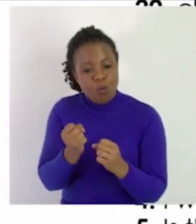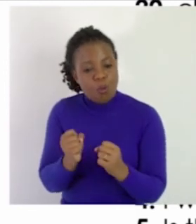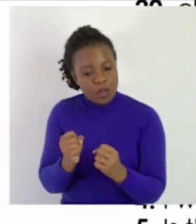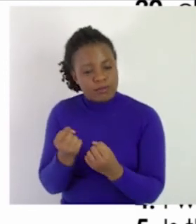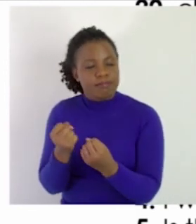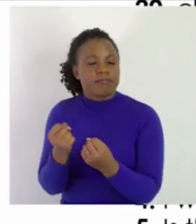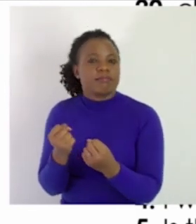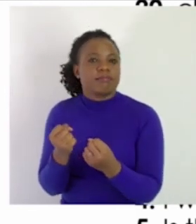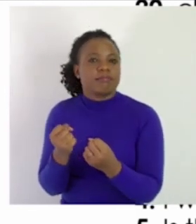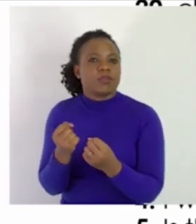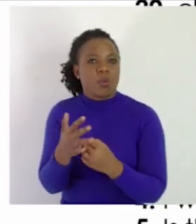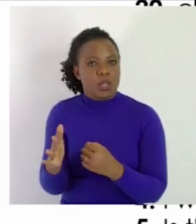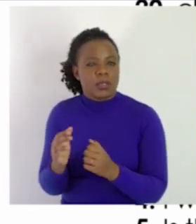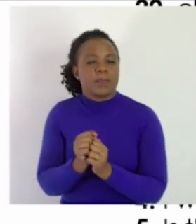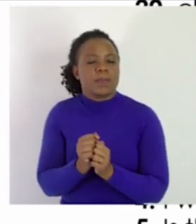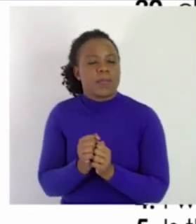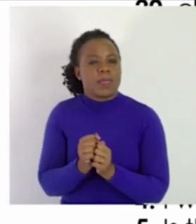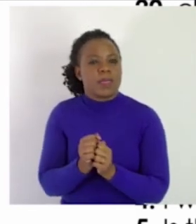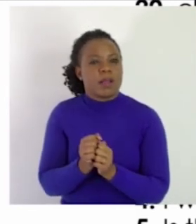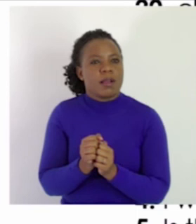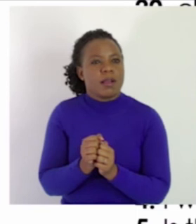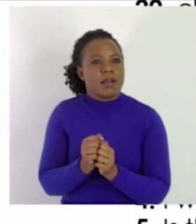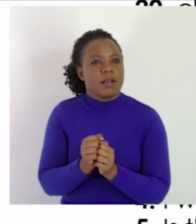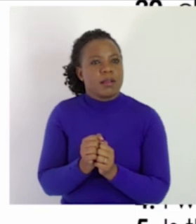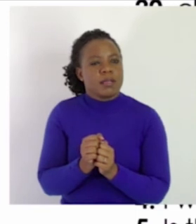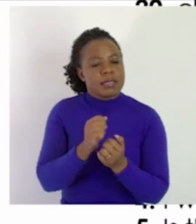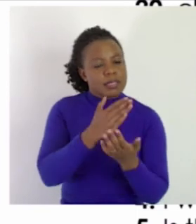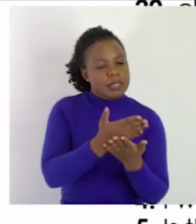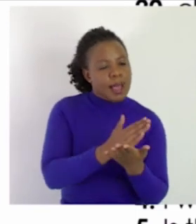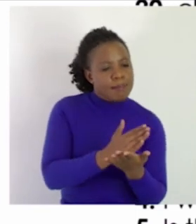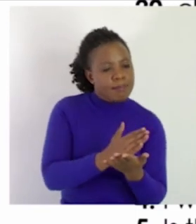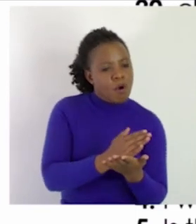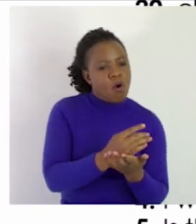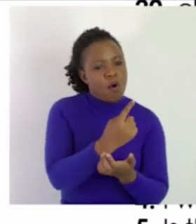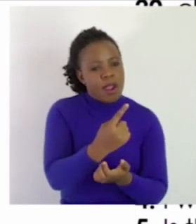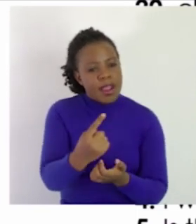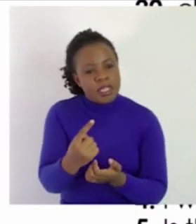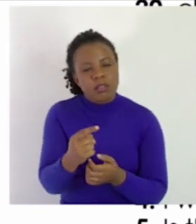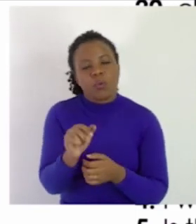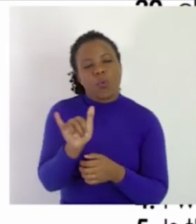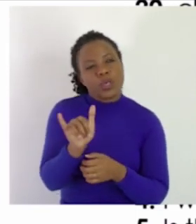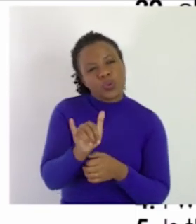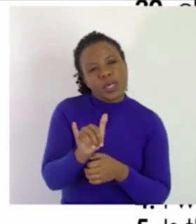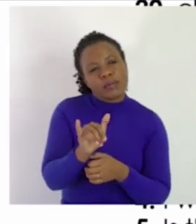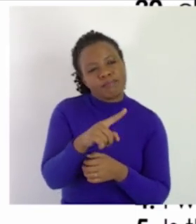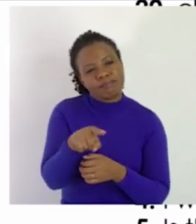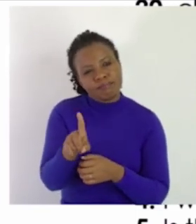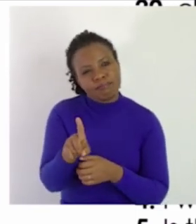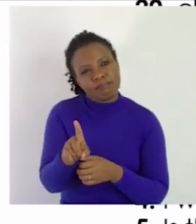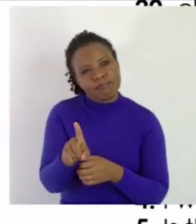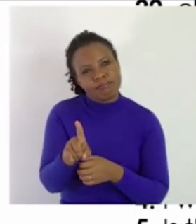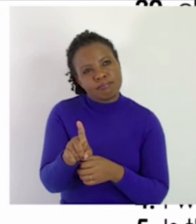Is there some water in the fridge? Is there any water in the fridge? The appropriate one there